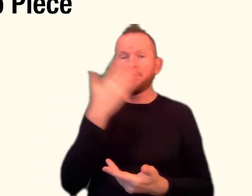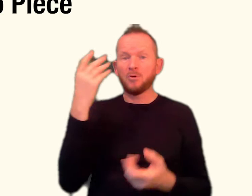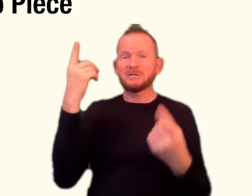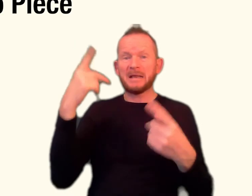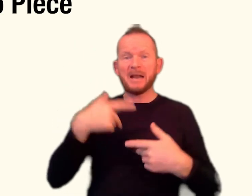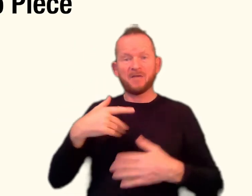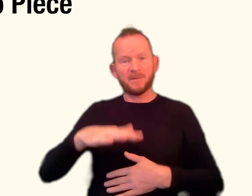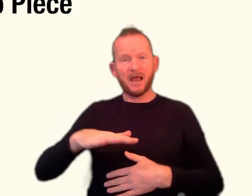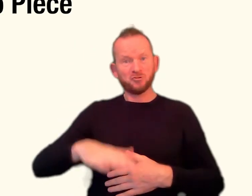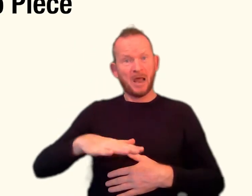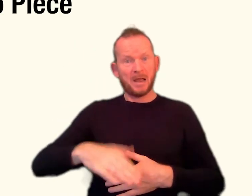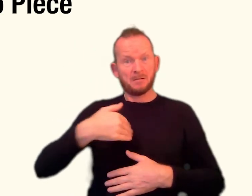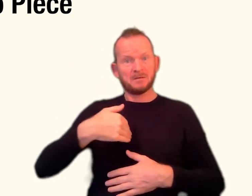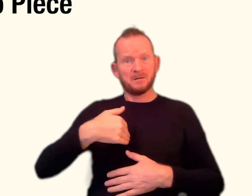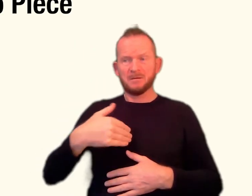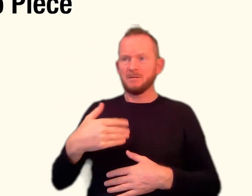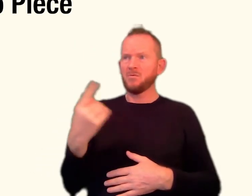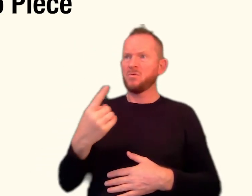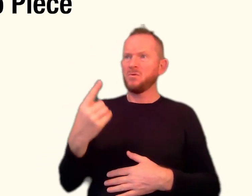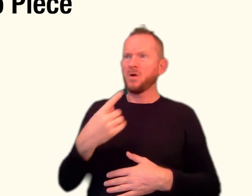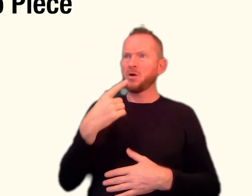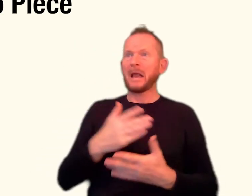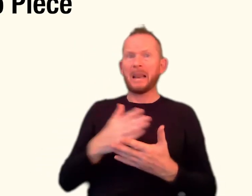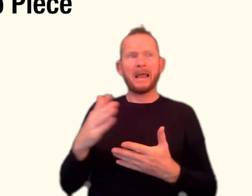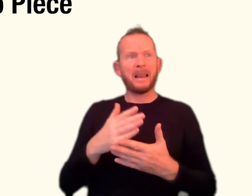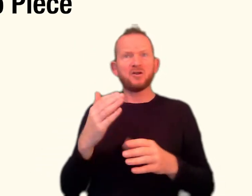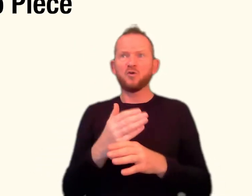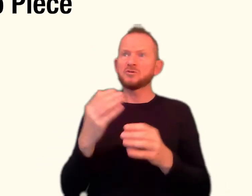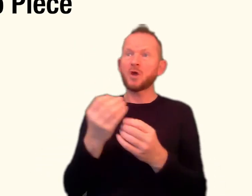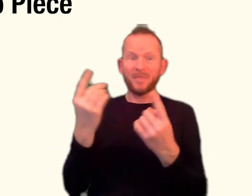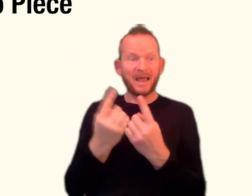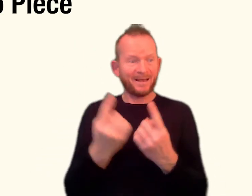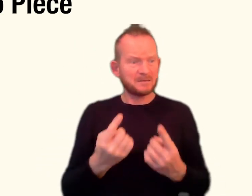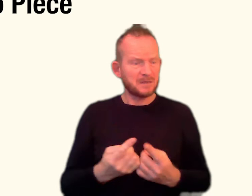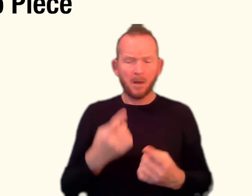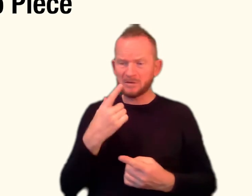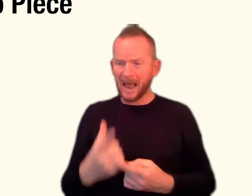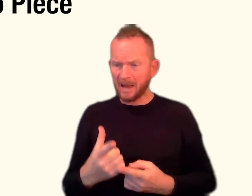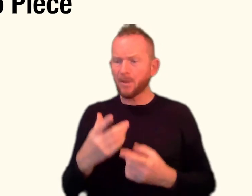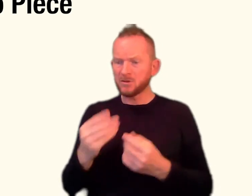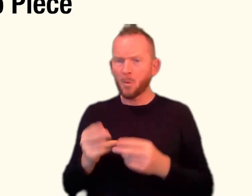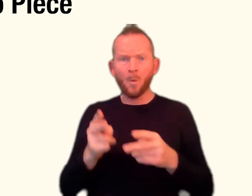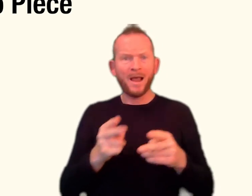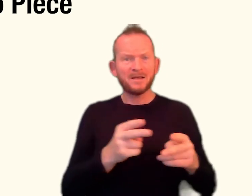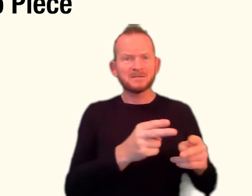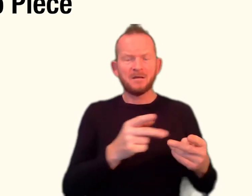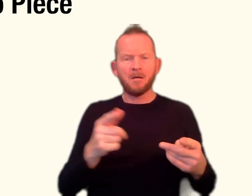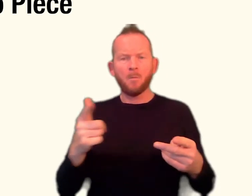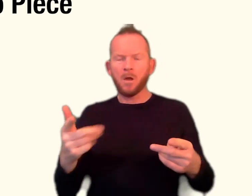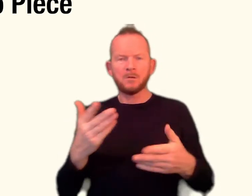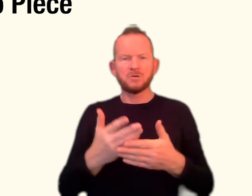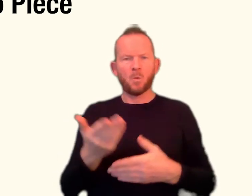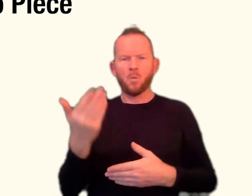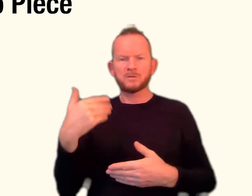of a child who could clearly do some things and was able in some ways, but I just